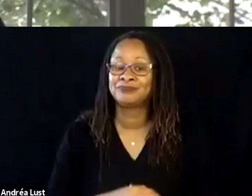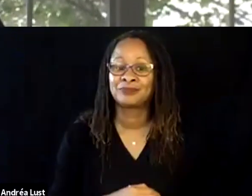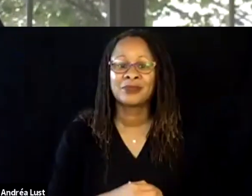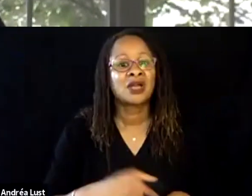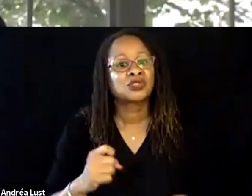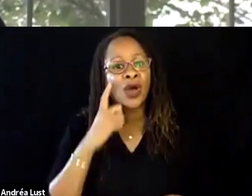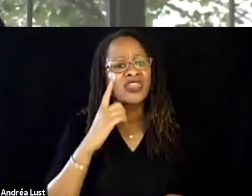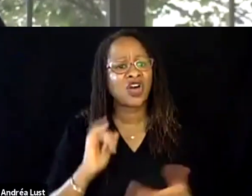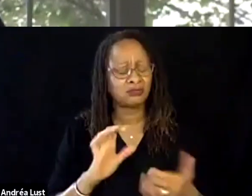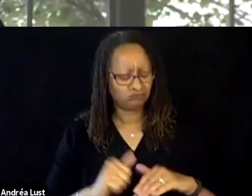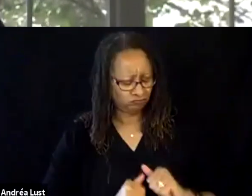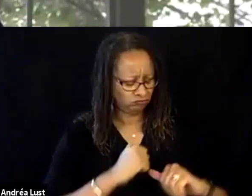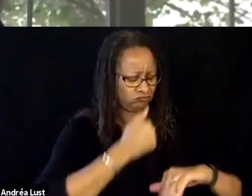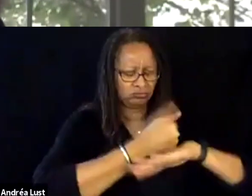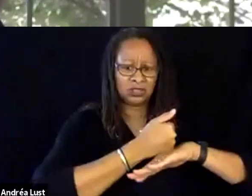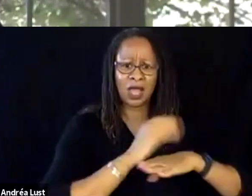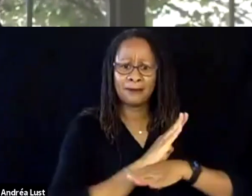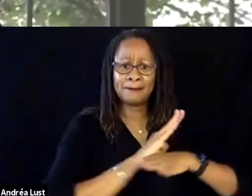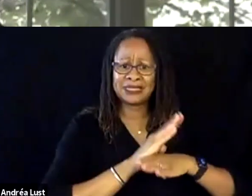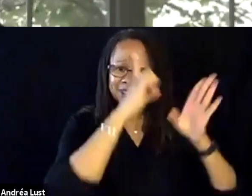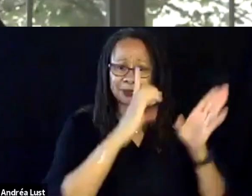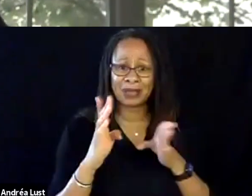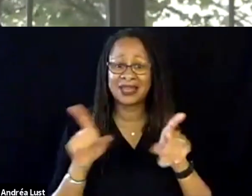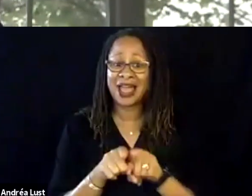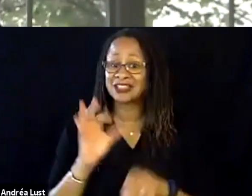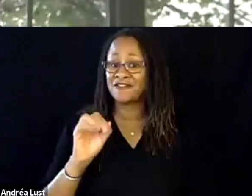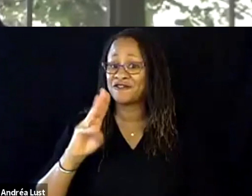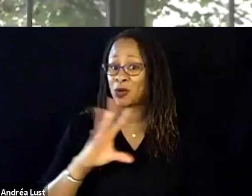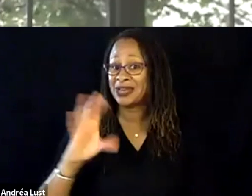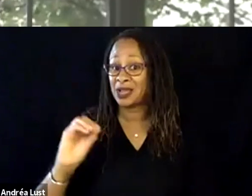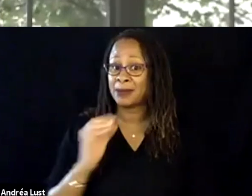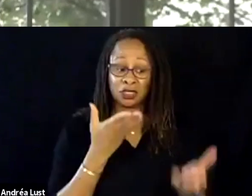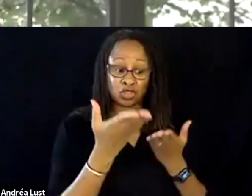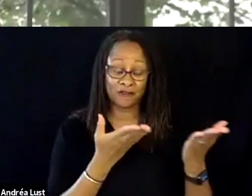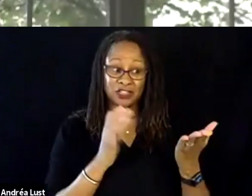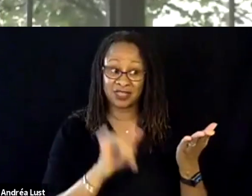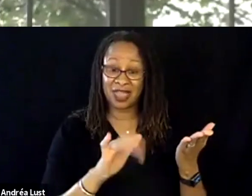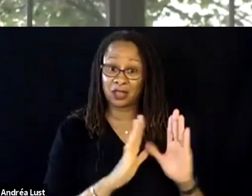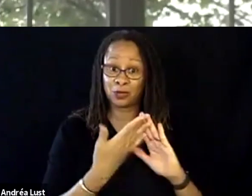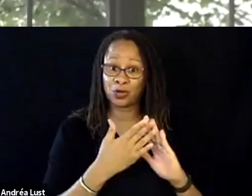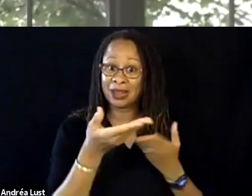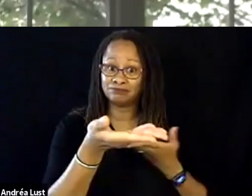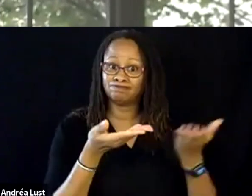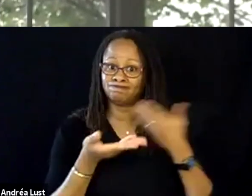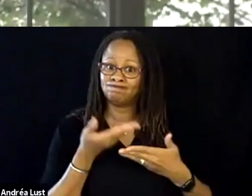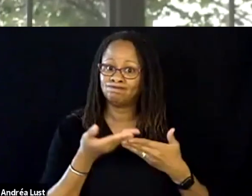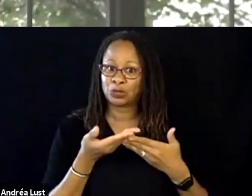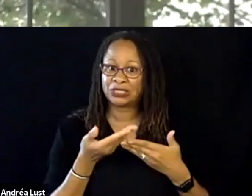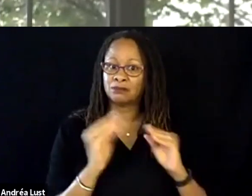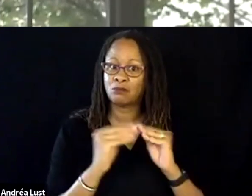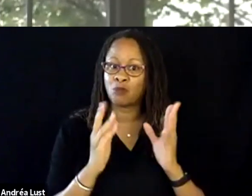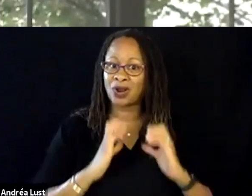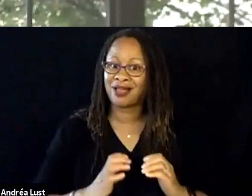business plan for how we could actually, as a firm and a company, service the community and also bring in clients? And